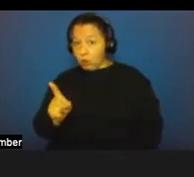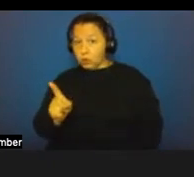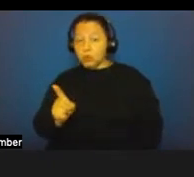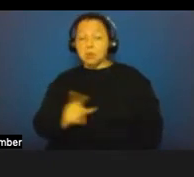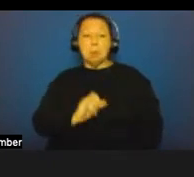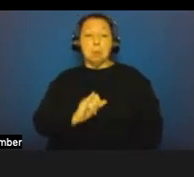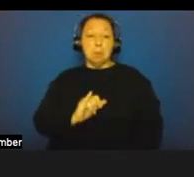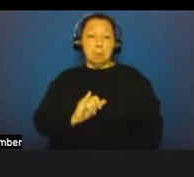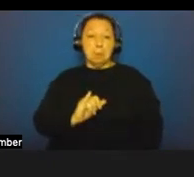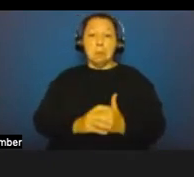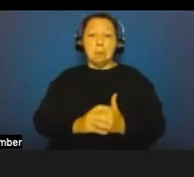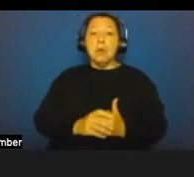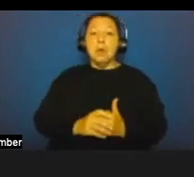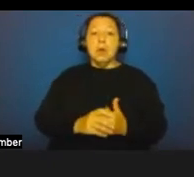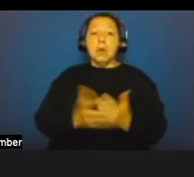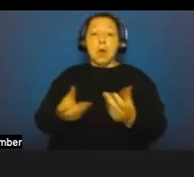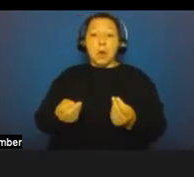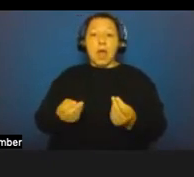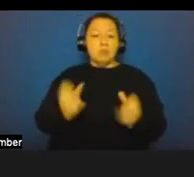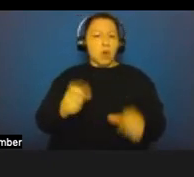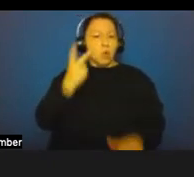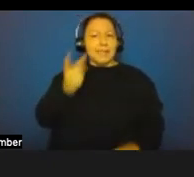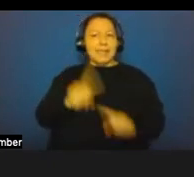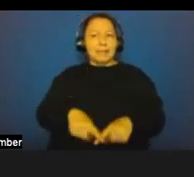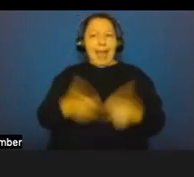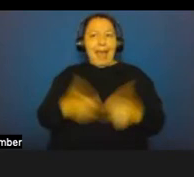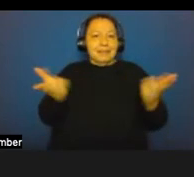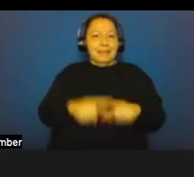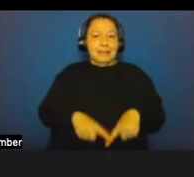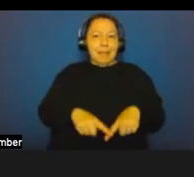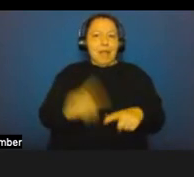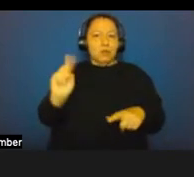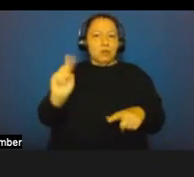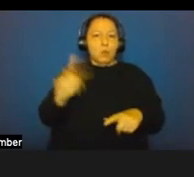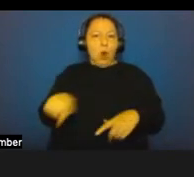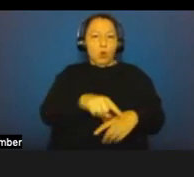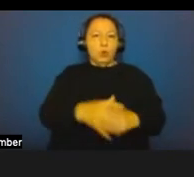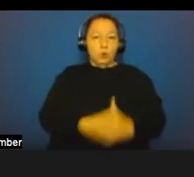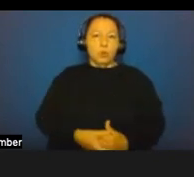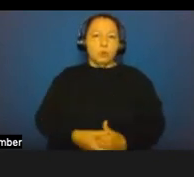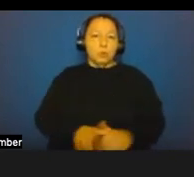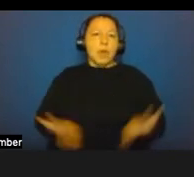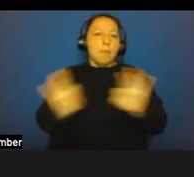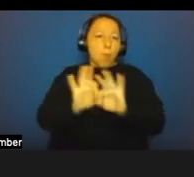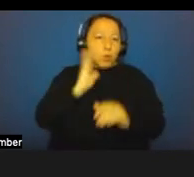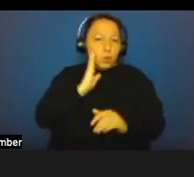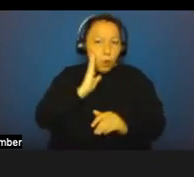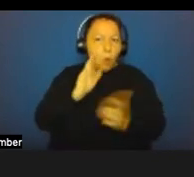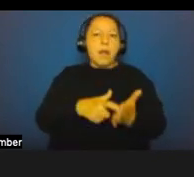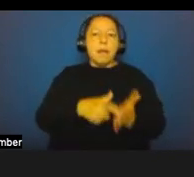So as you can see, it depends. It depends on where you're located. So it's important to know what the